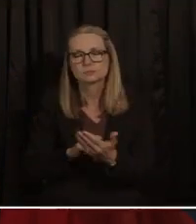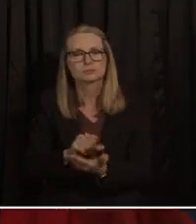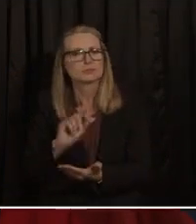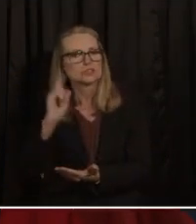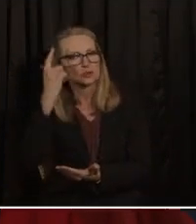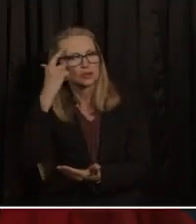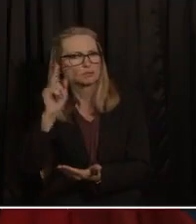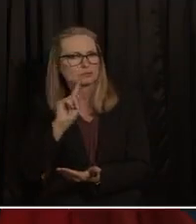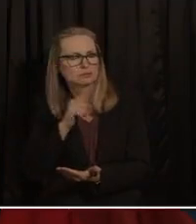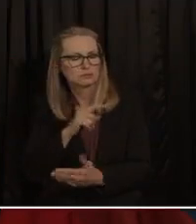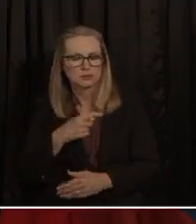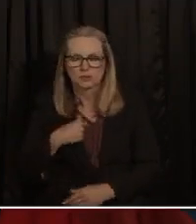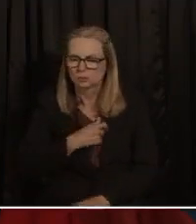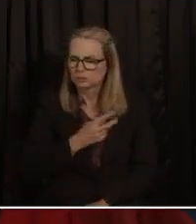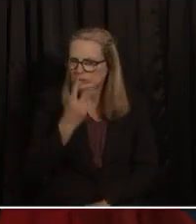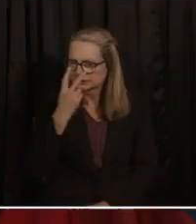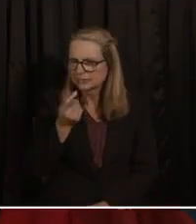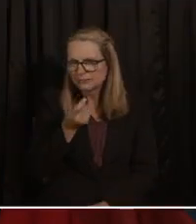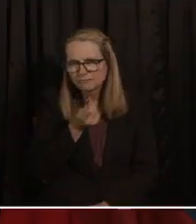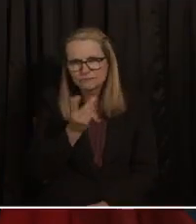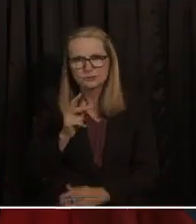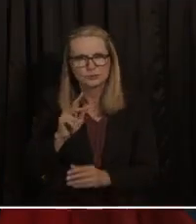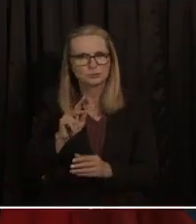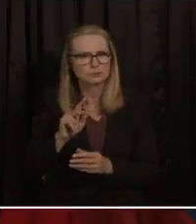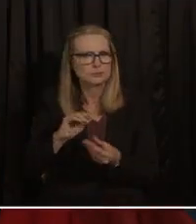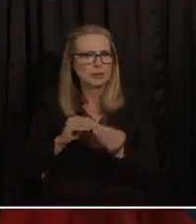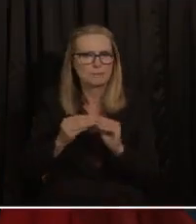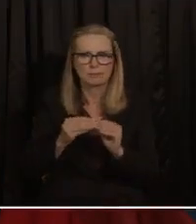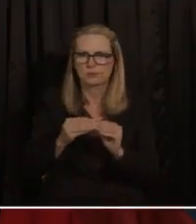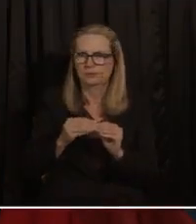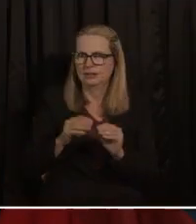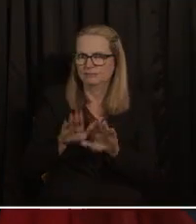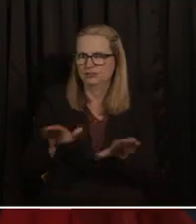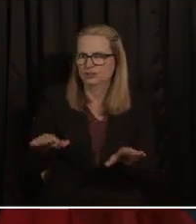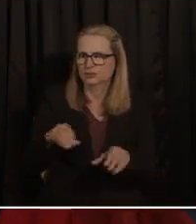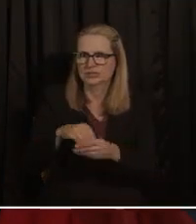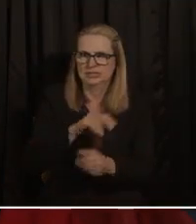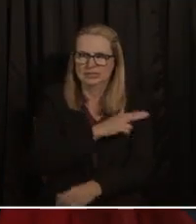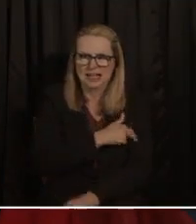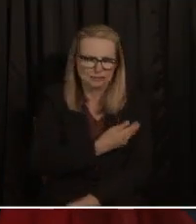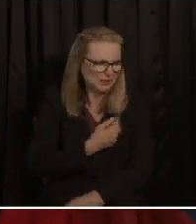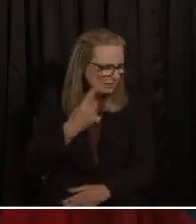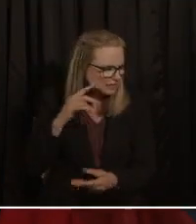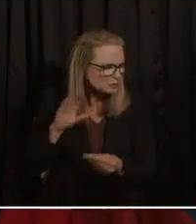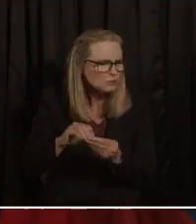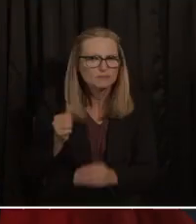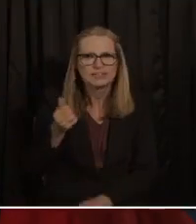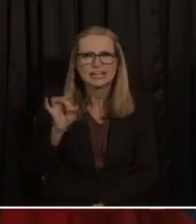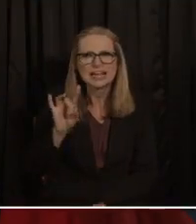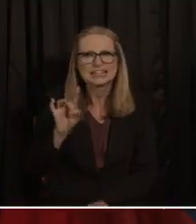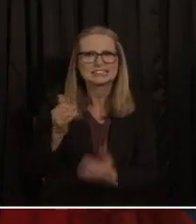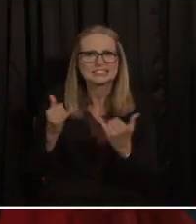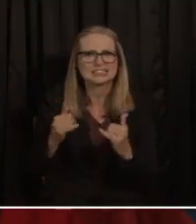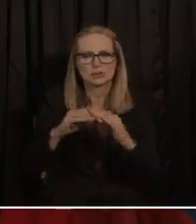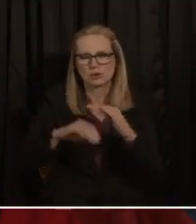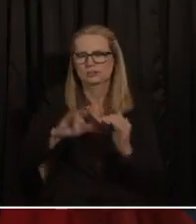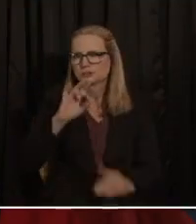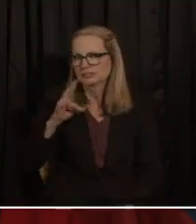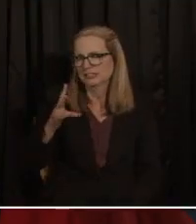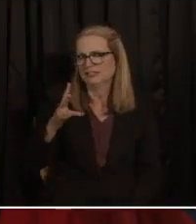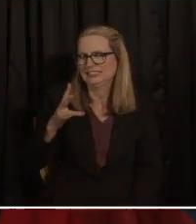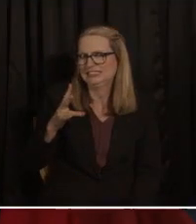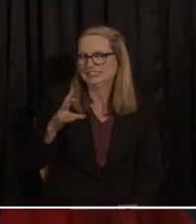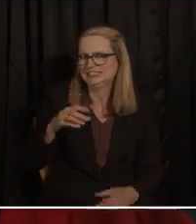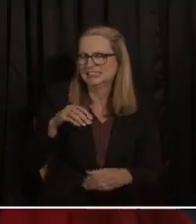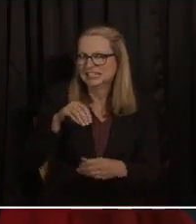of young people hospitalized in our state. I gave the statistic earlier. I think 18 people under the age 17 and under are currently hospitalized in